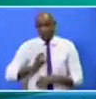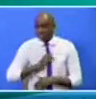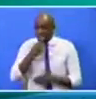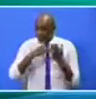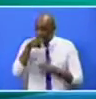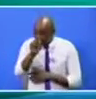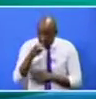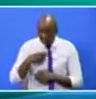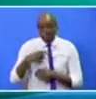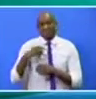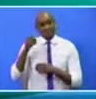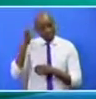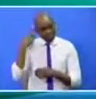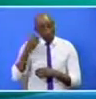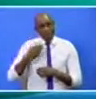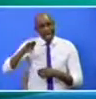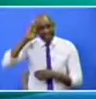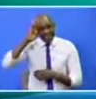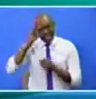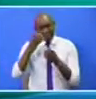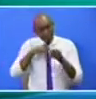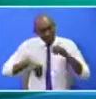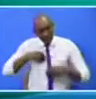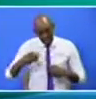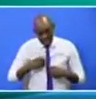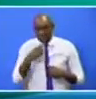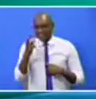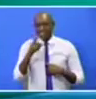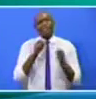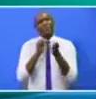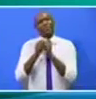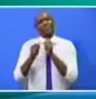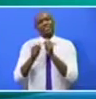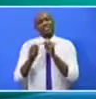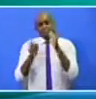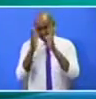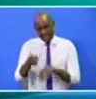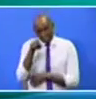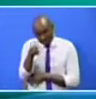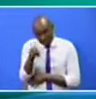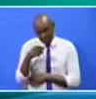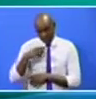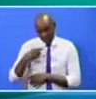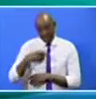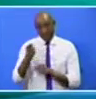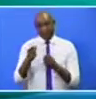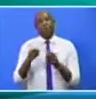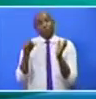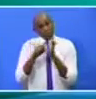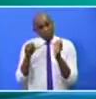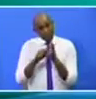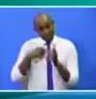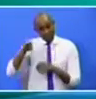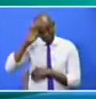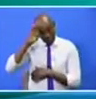of mismanaging the Rio Olympics funds have accused the sports cabinet secretary for orchestrating the Rio mess and failing